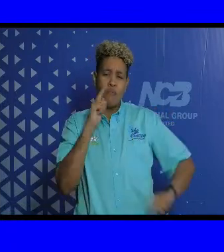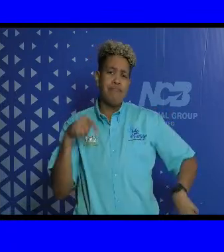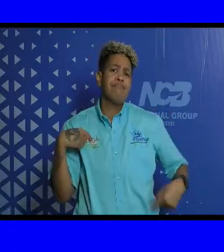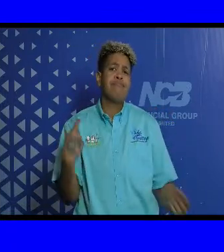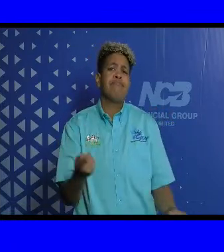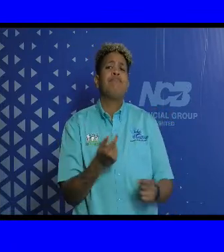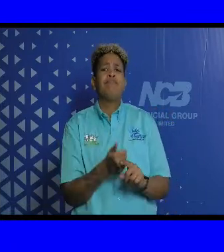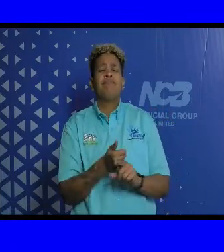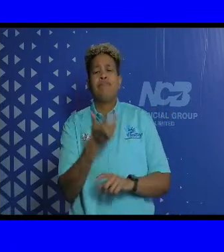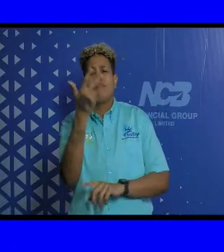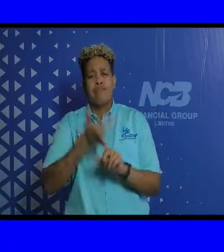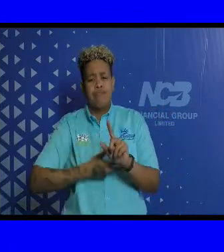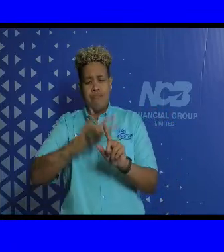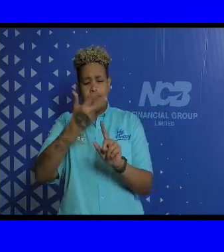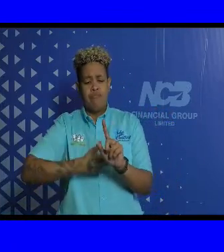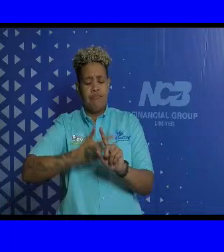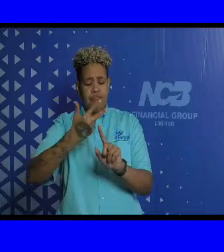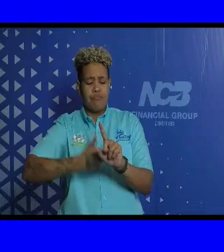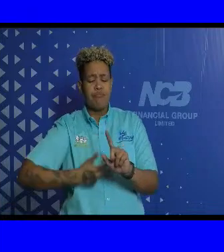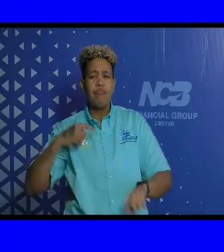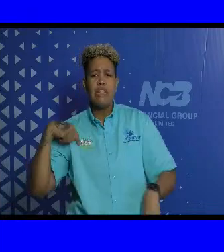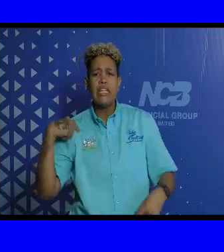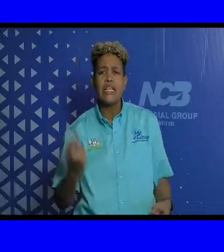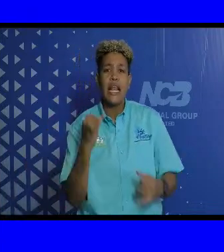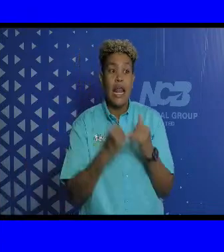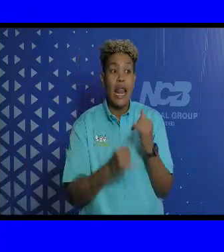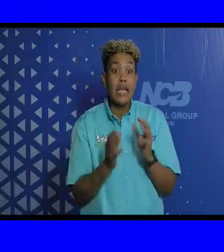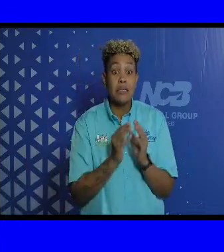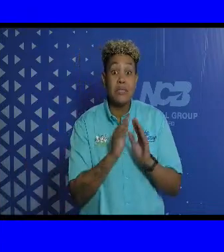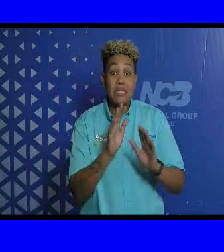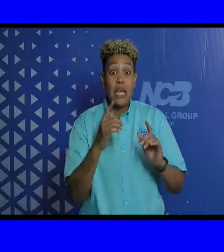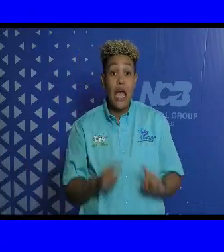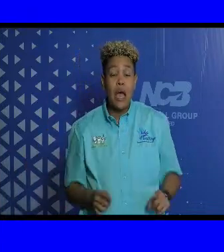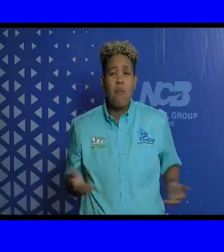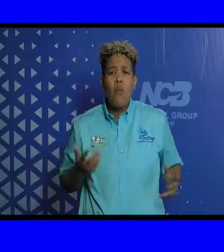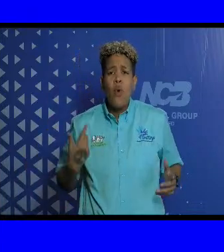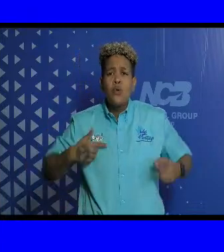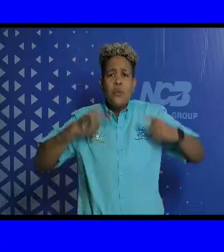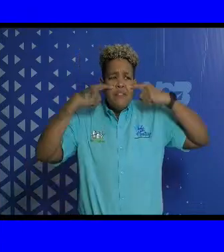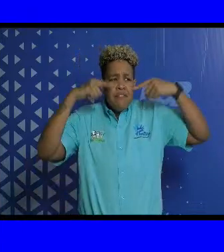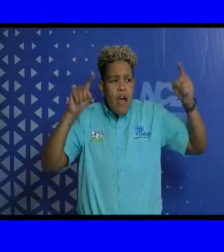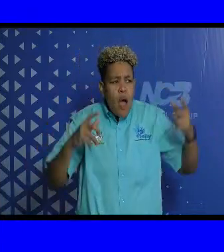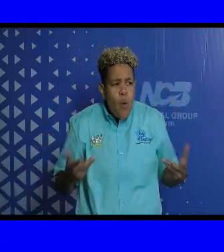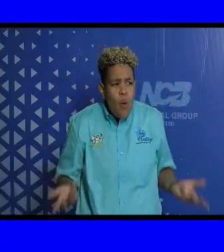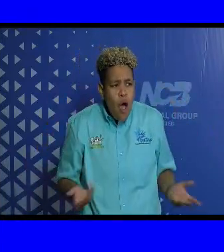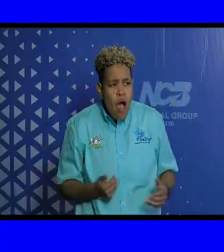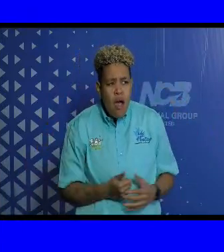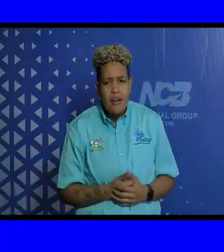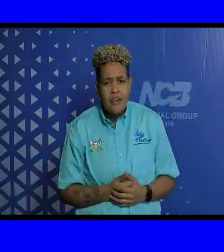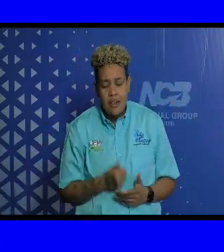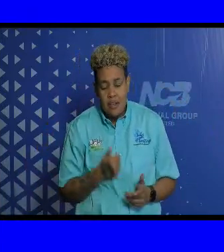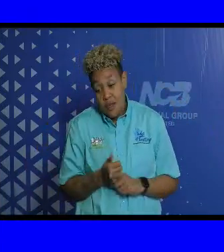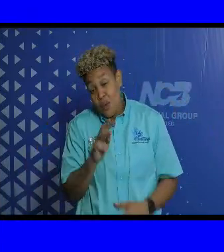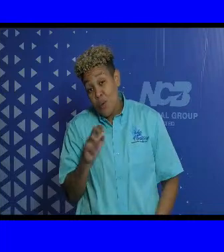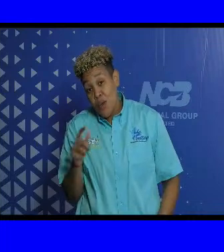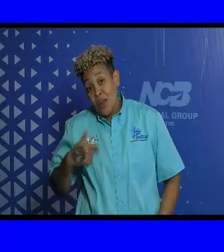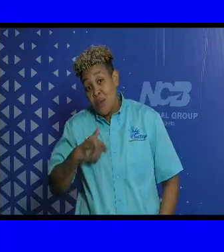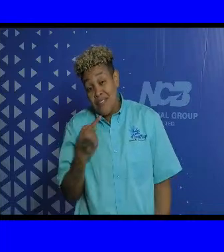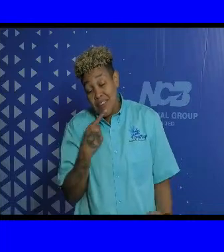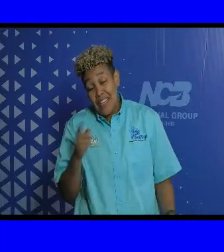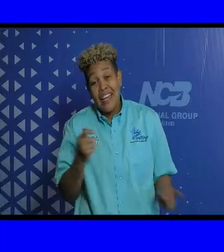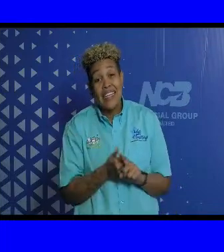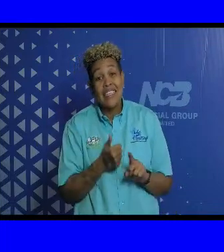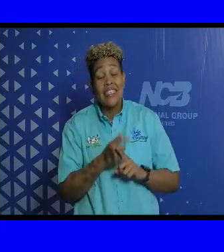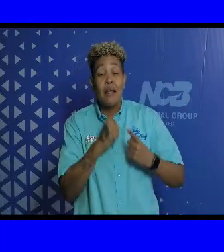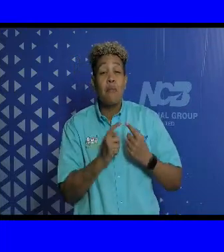past 3 months since the last meeting, what have we accomplished? Well, we have declared